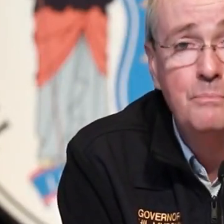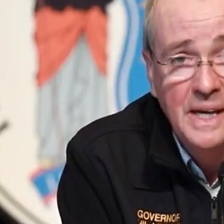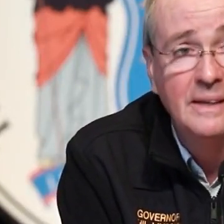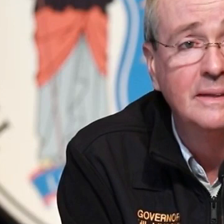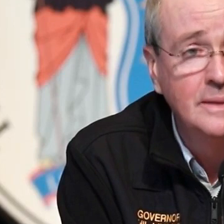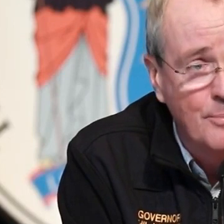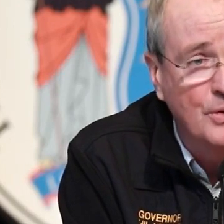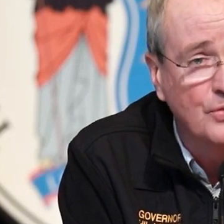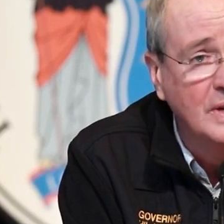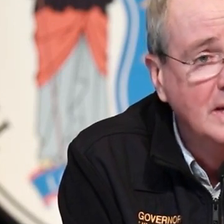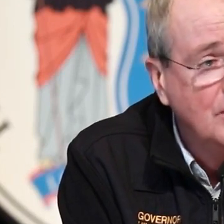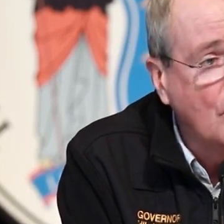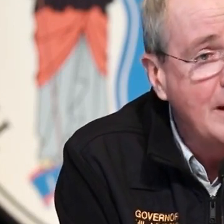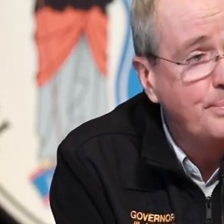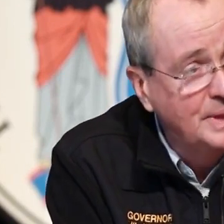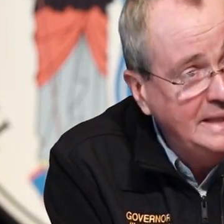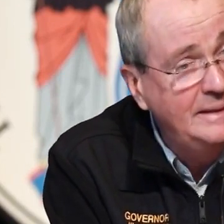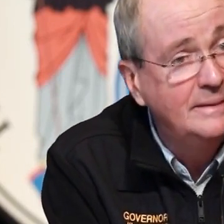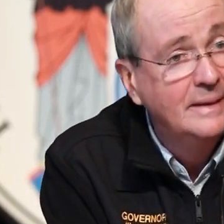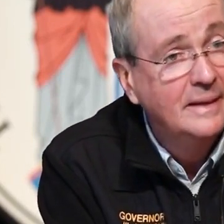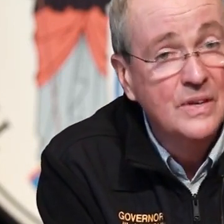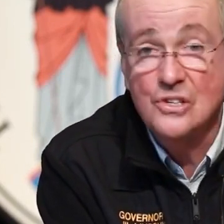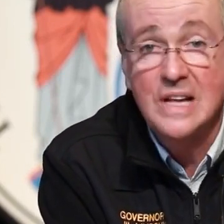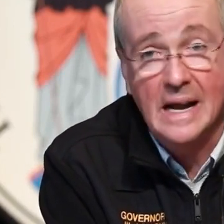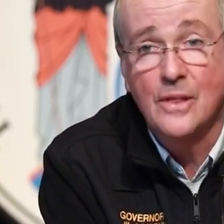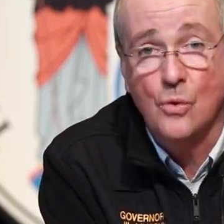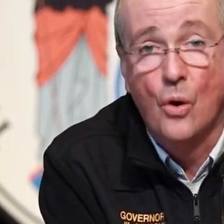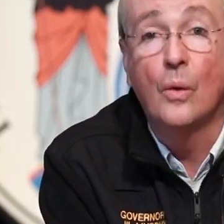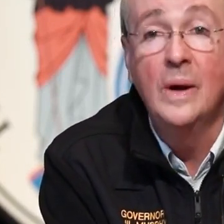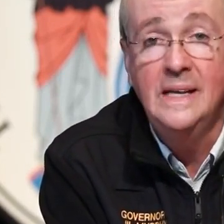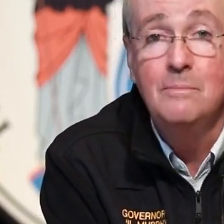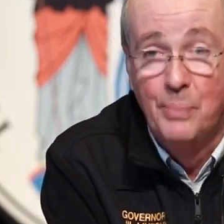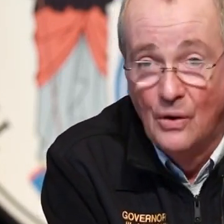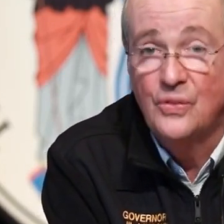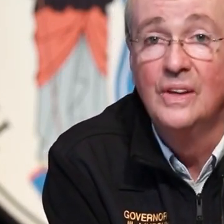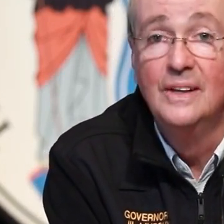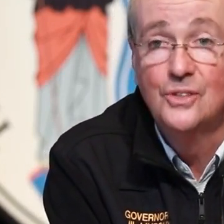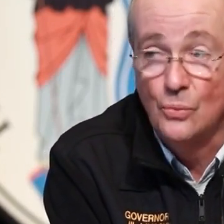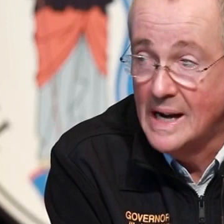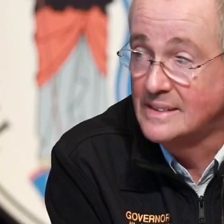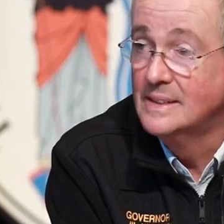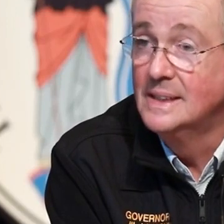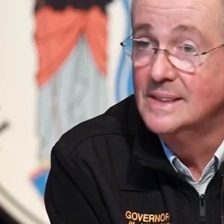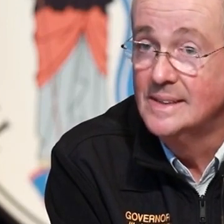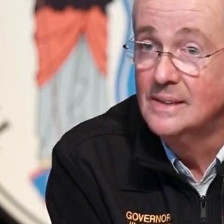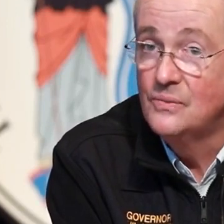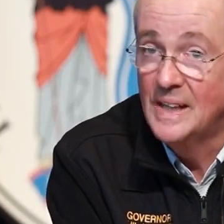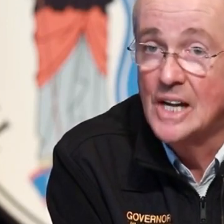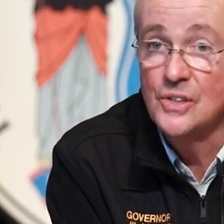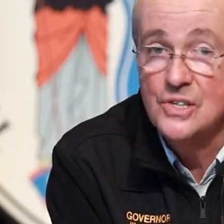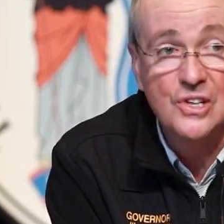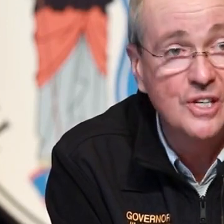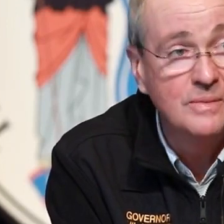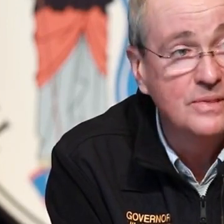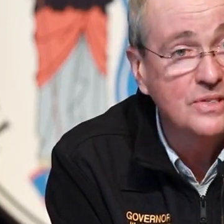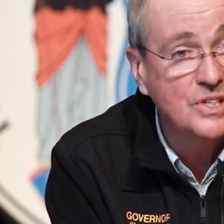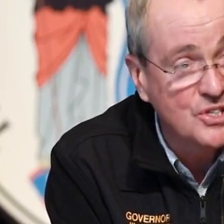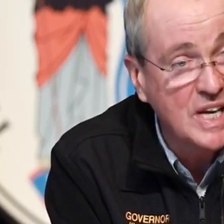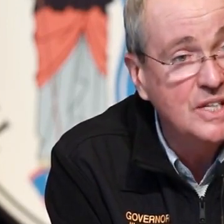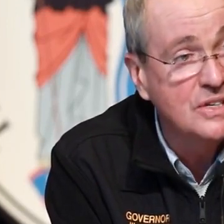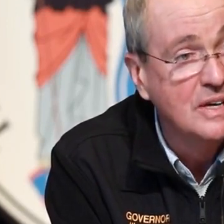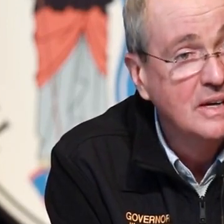big, big numbers. So I plead, this is not either or. We need both direct financial